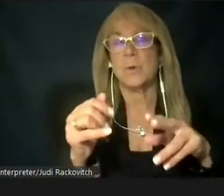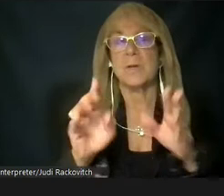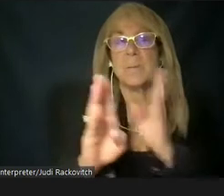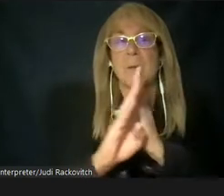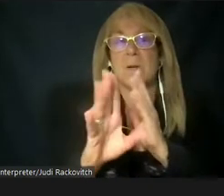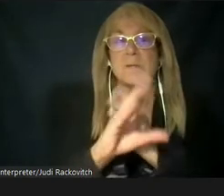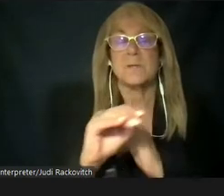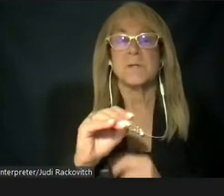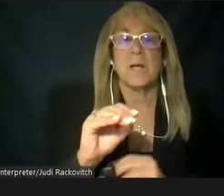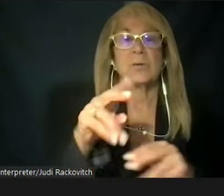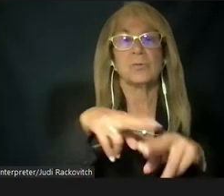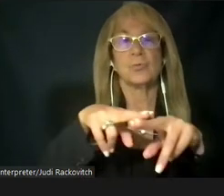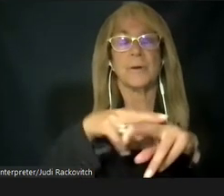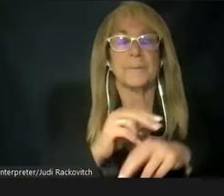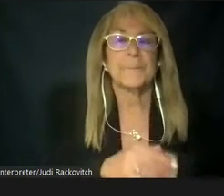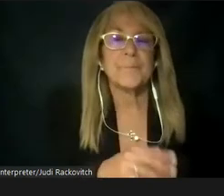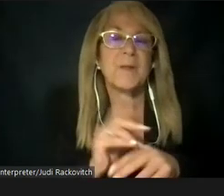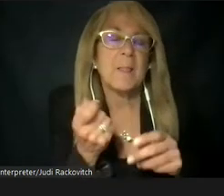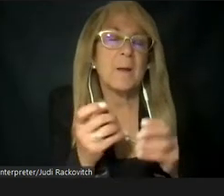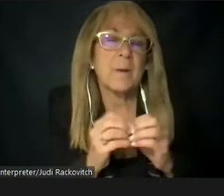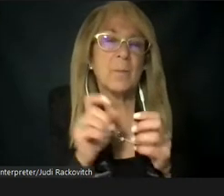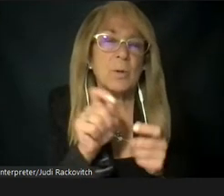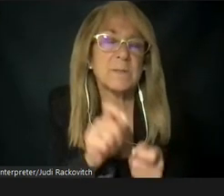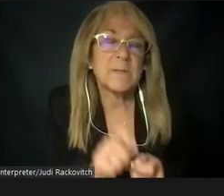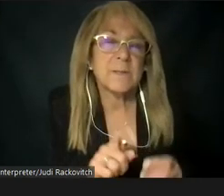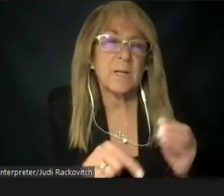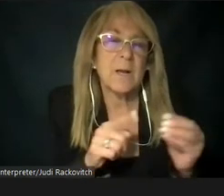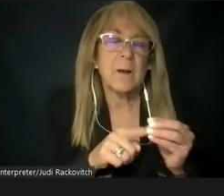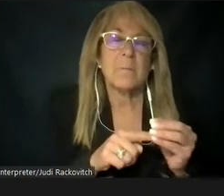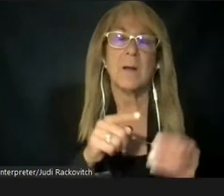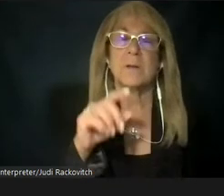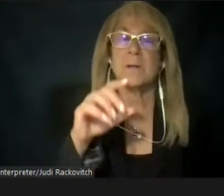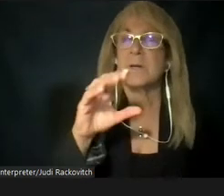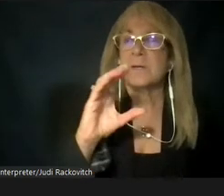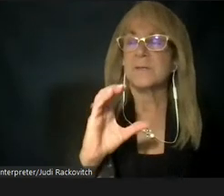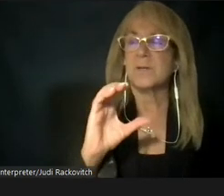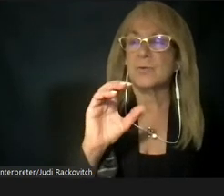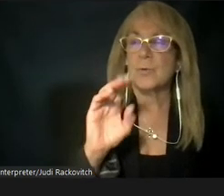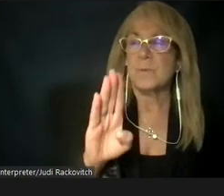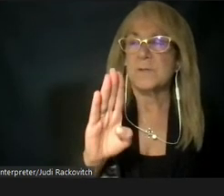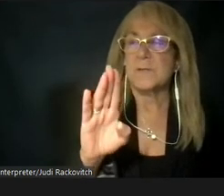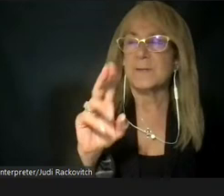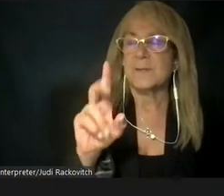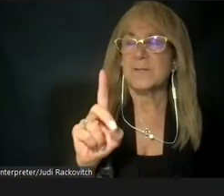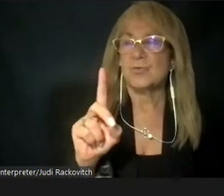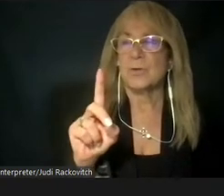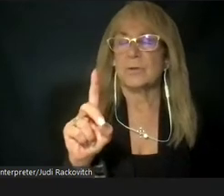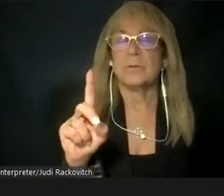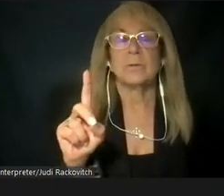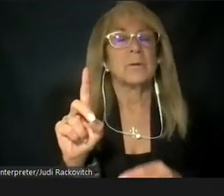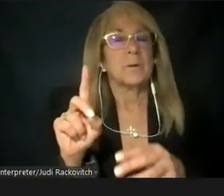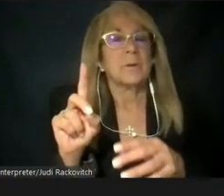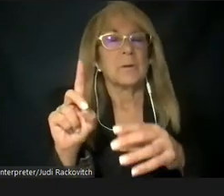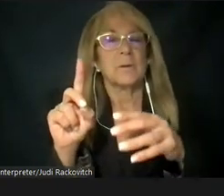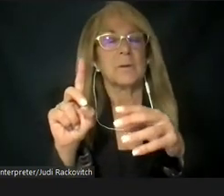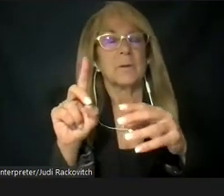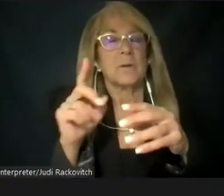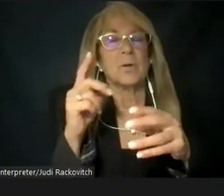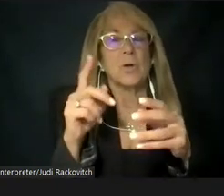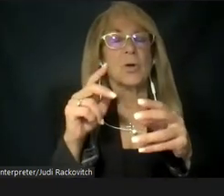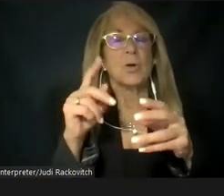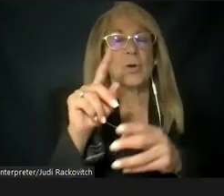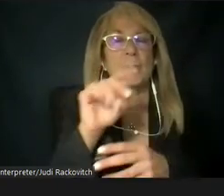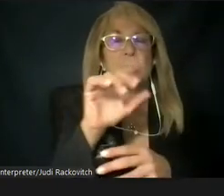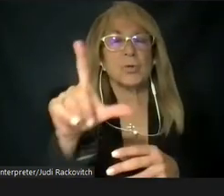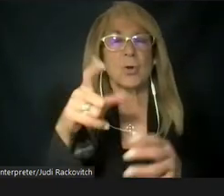A little more detail on the proposed Central Business District tolling program alternative. As noted earlier, tolls would be charged for vehicles entering Manhattan